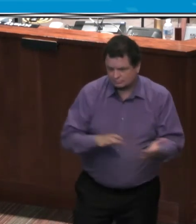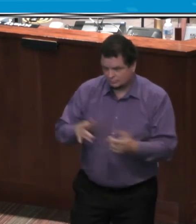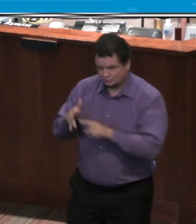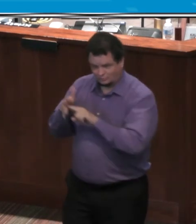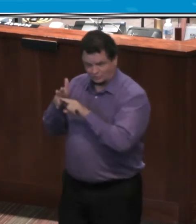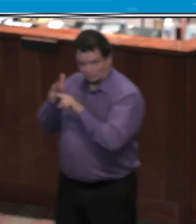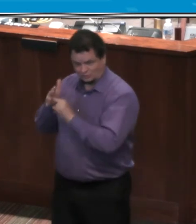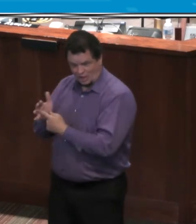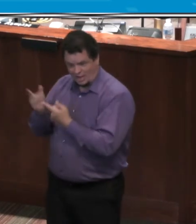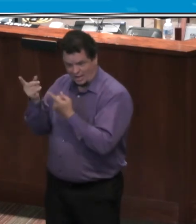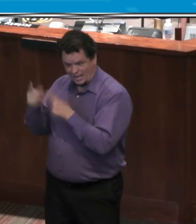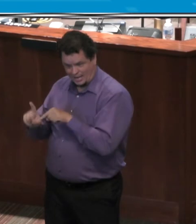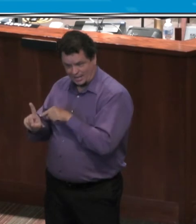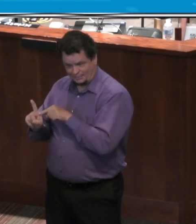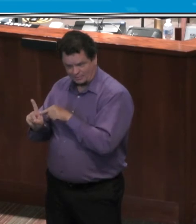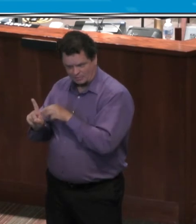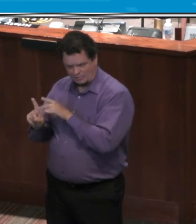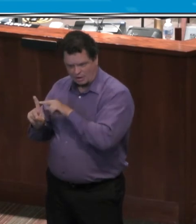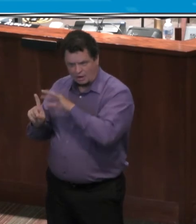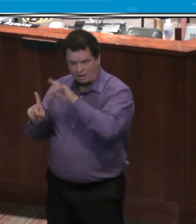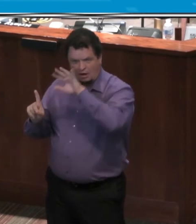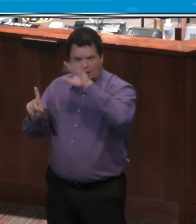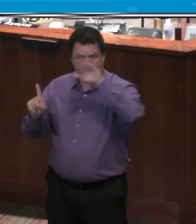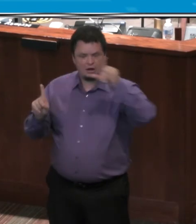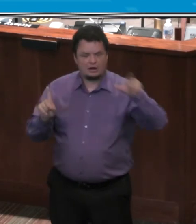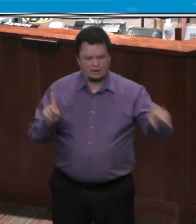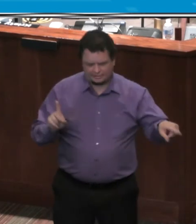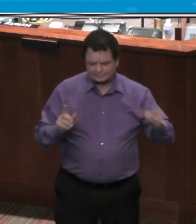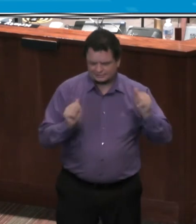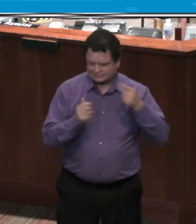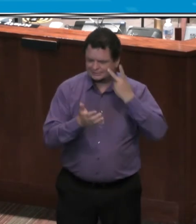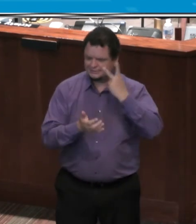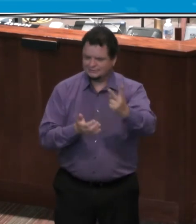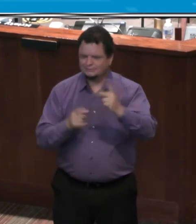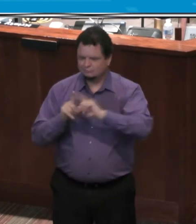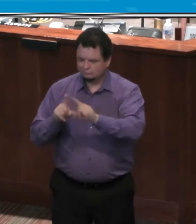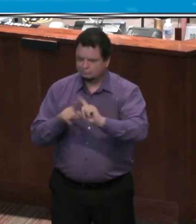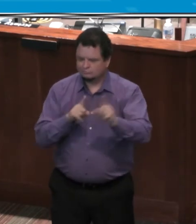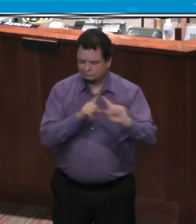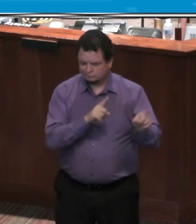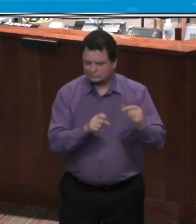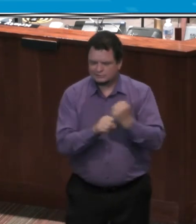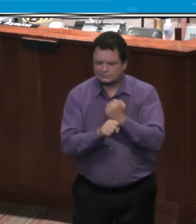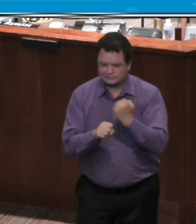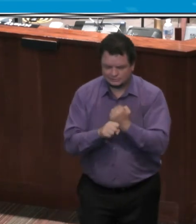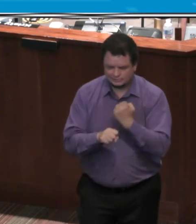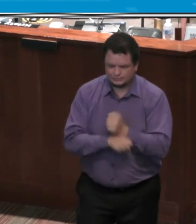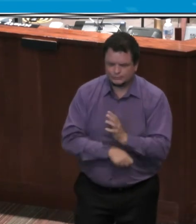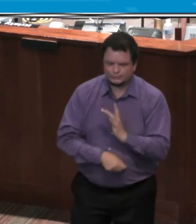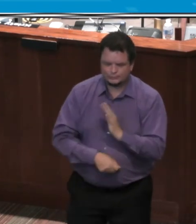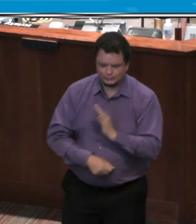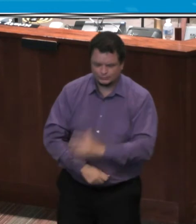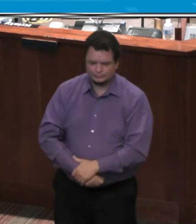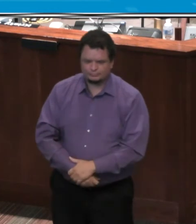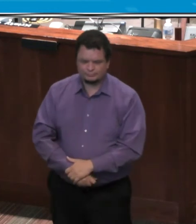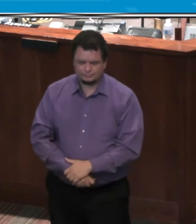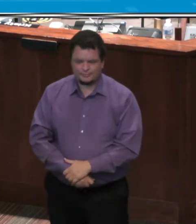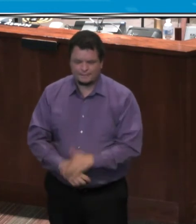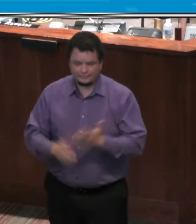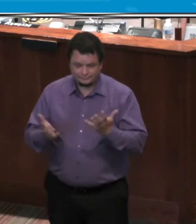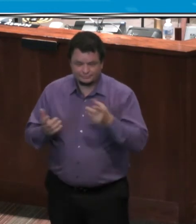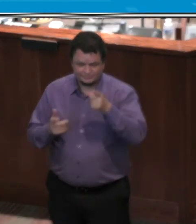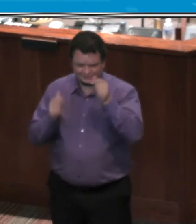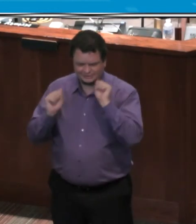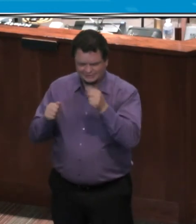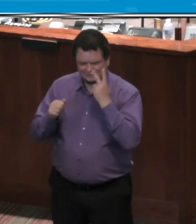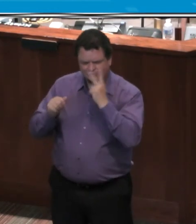by interacting with the display, you can actually understand a little bit more what you're looking at. And the colors are indicative. The low points